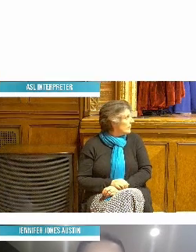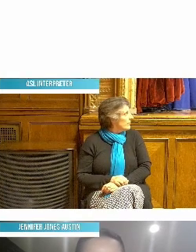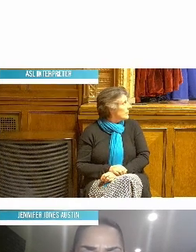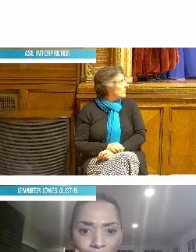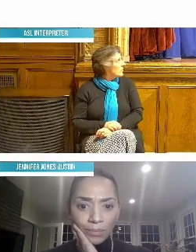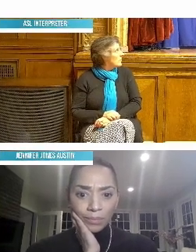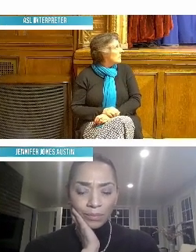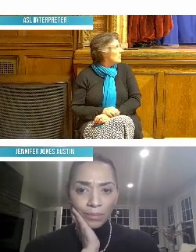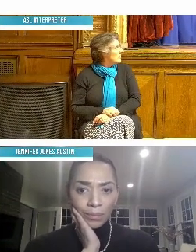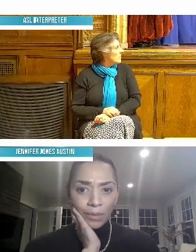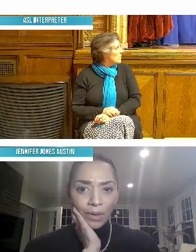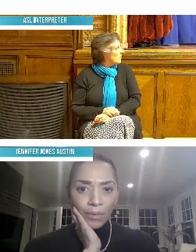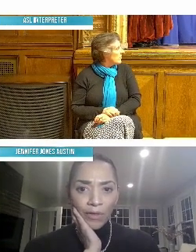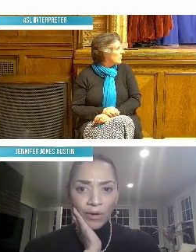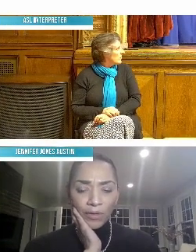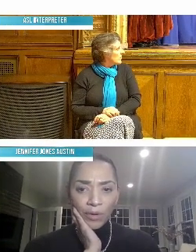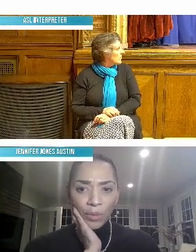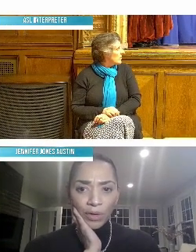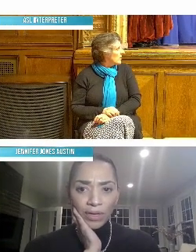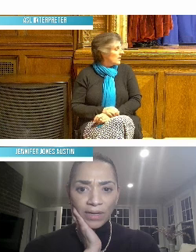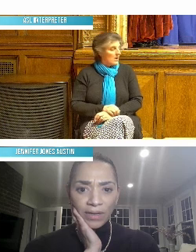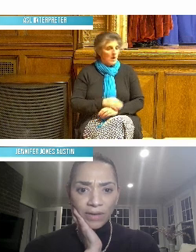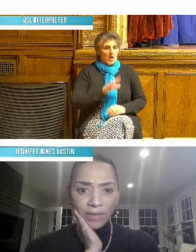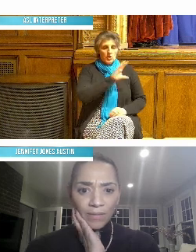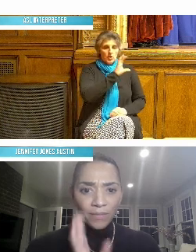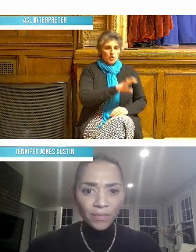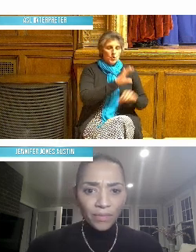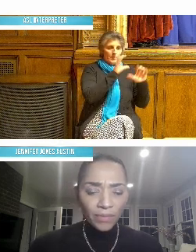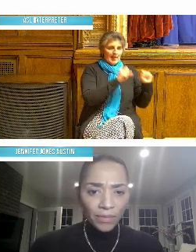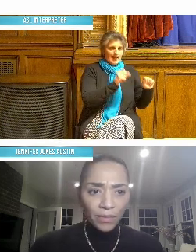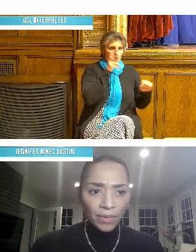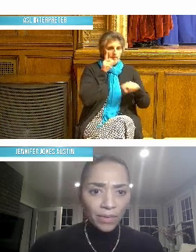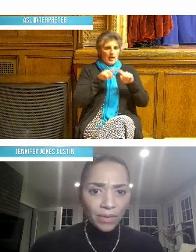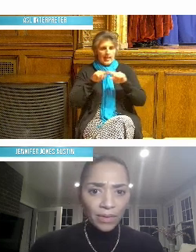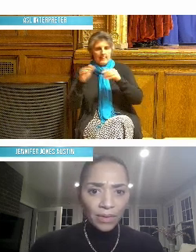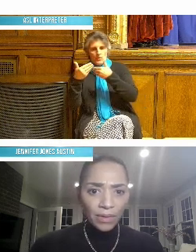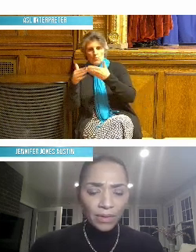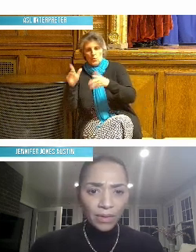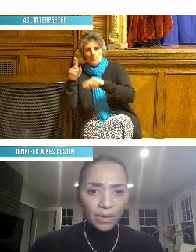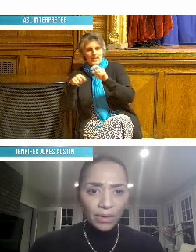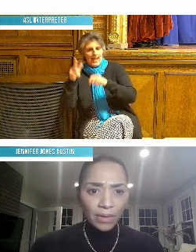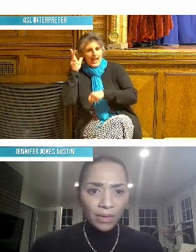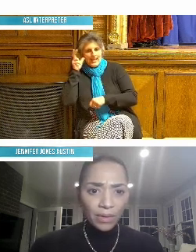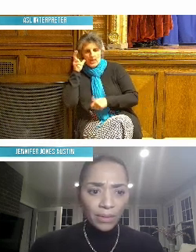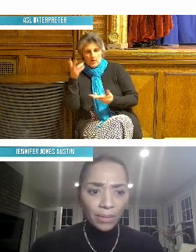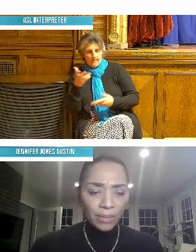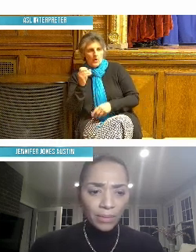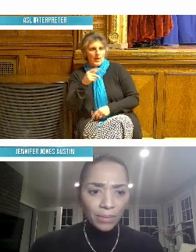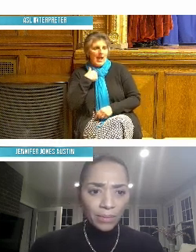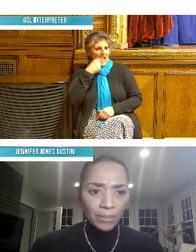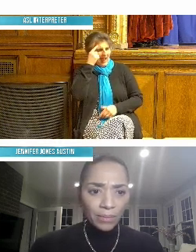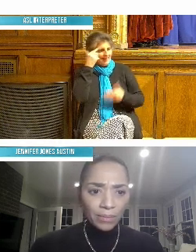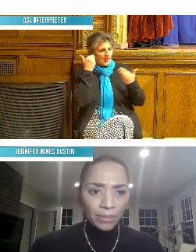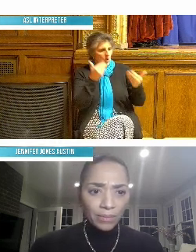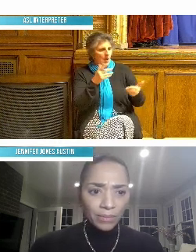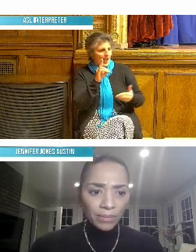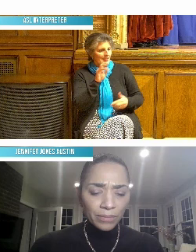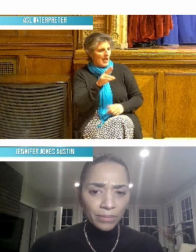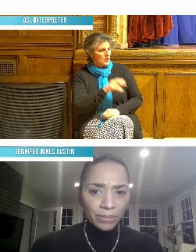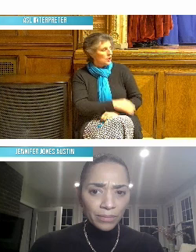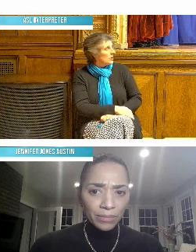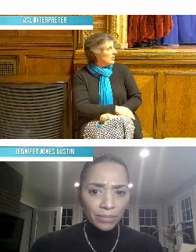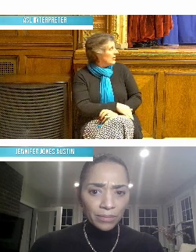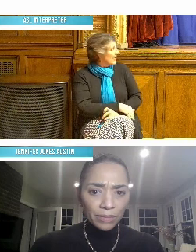We can hear you. So we can't hear him right now. Okay, I think you can go, Doctor.